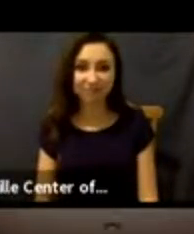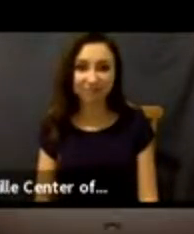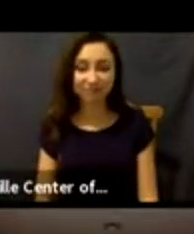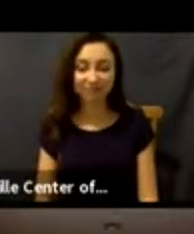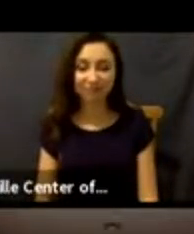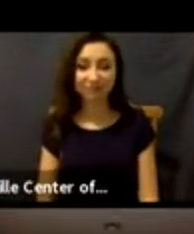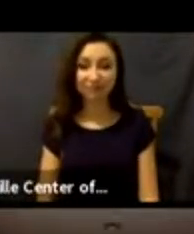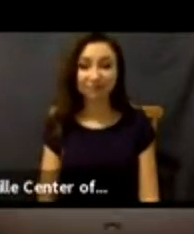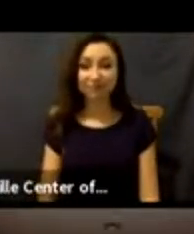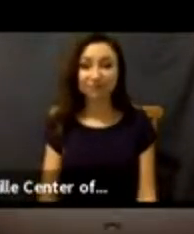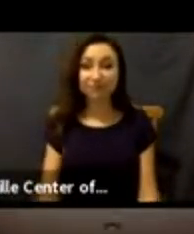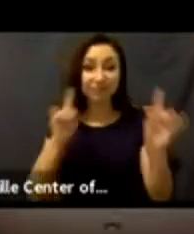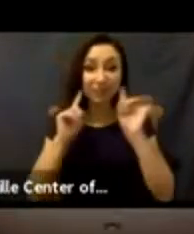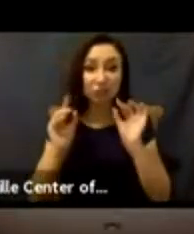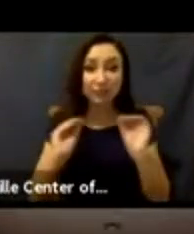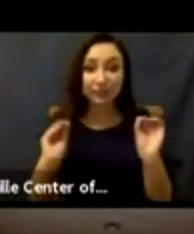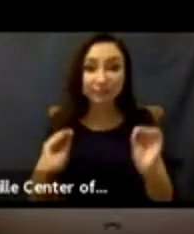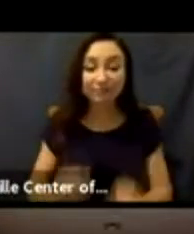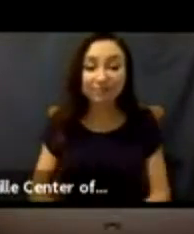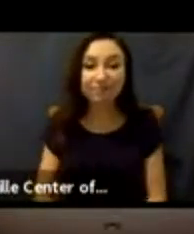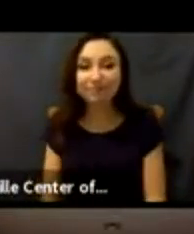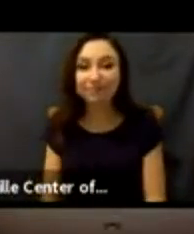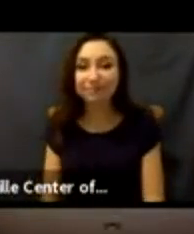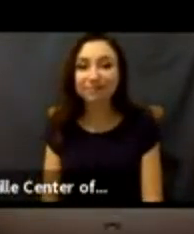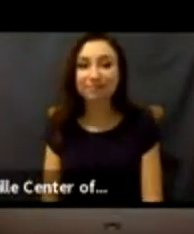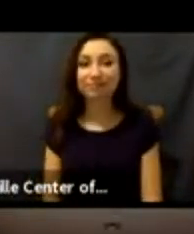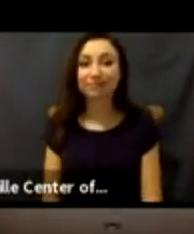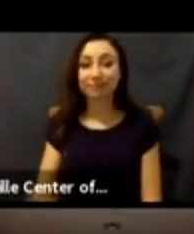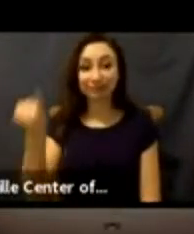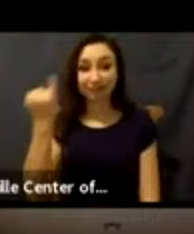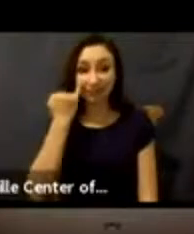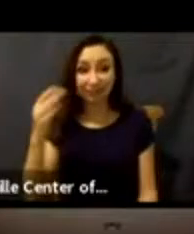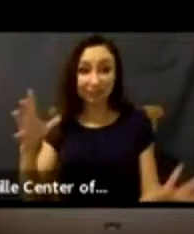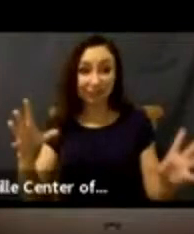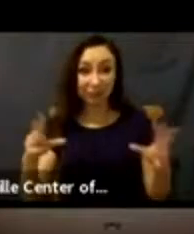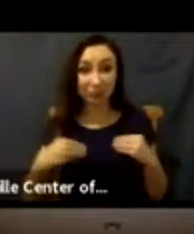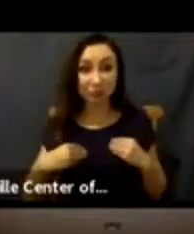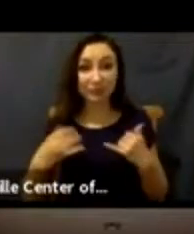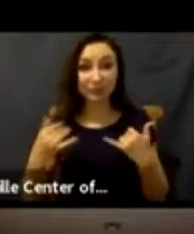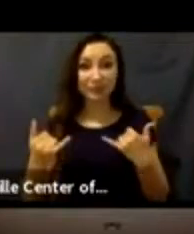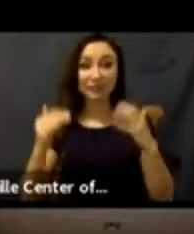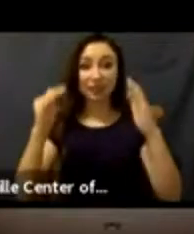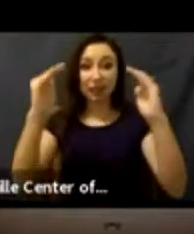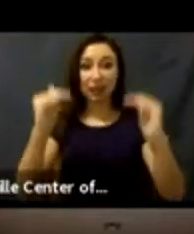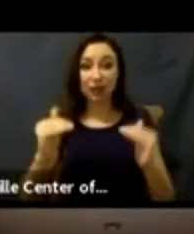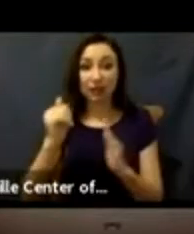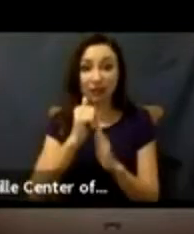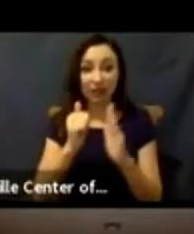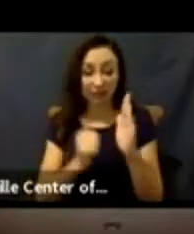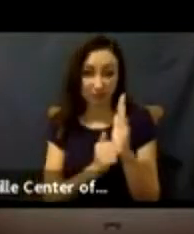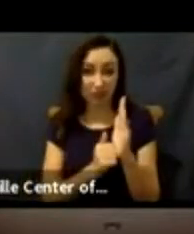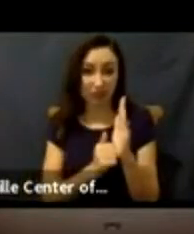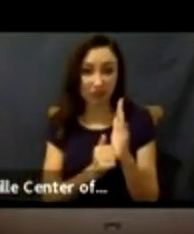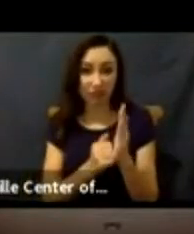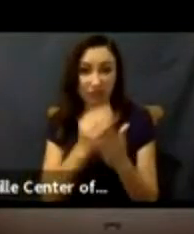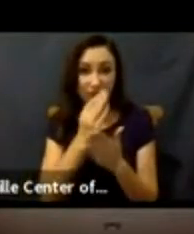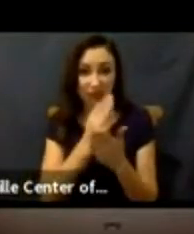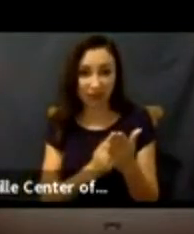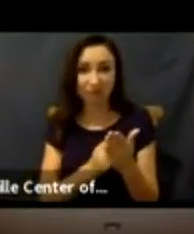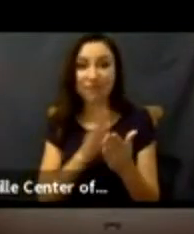Hearing none, if it's okay with everybody, we'll move to the next agenda item, which is